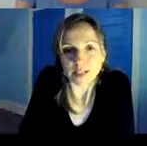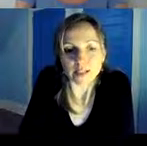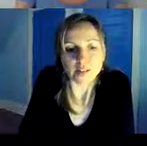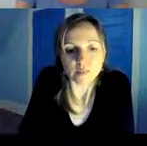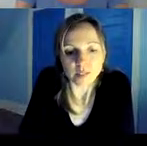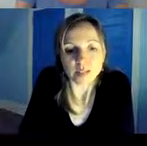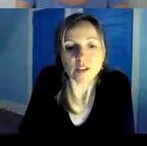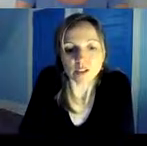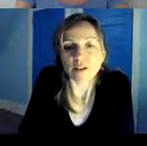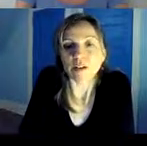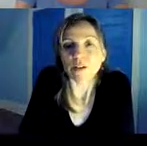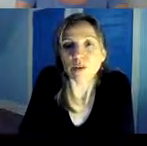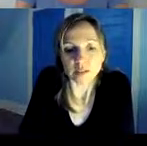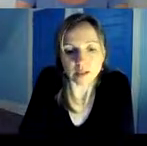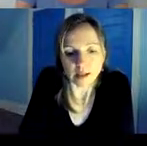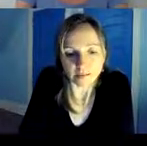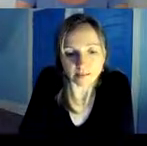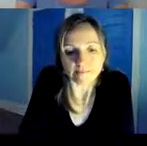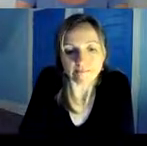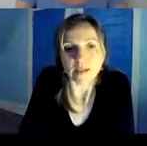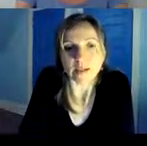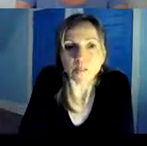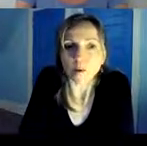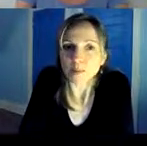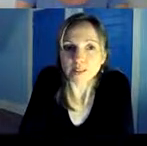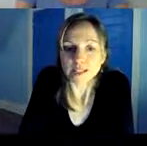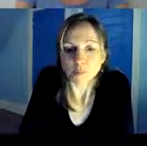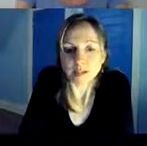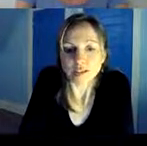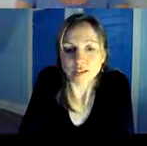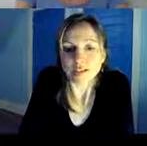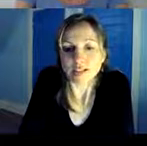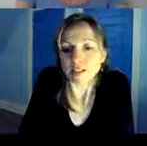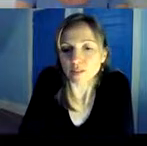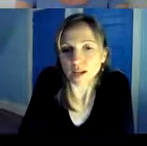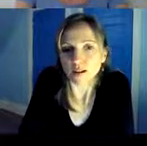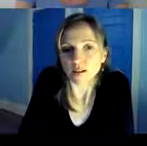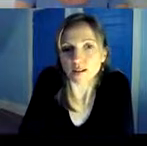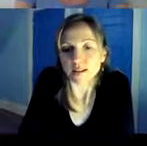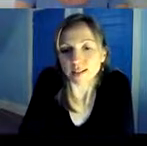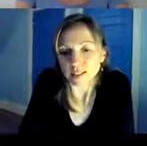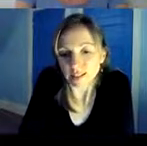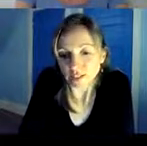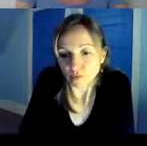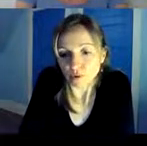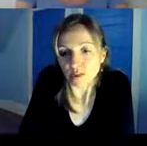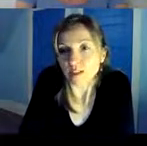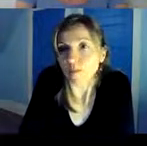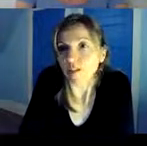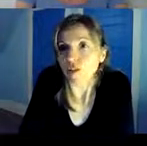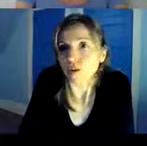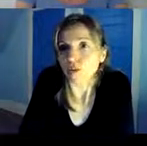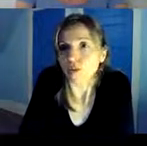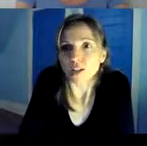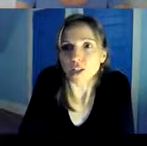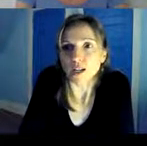It's invasive in BC, Ontario, and PEI. Its popularity is based on its ease of care, its dense growth, and its